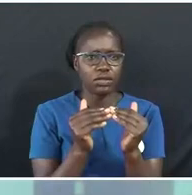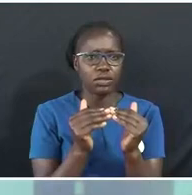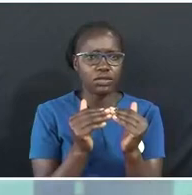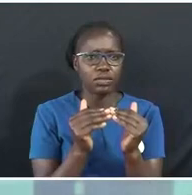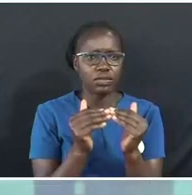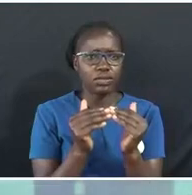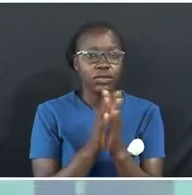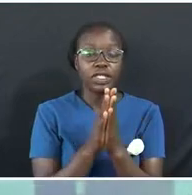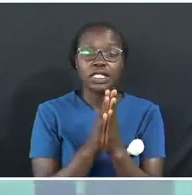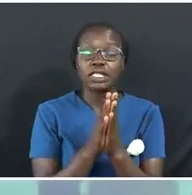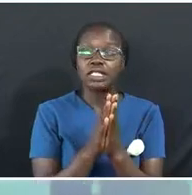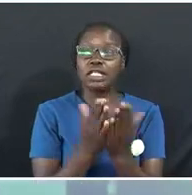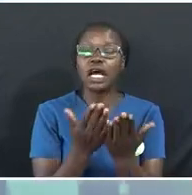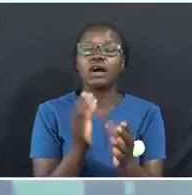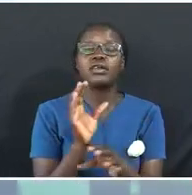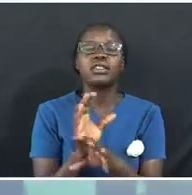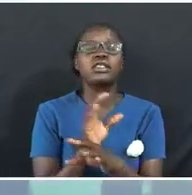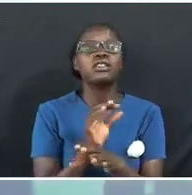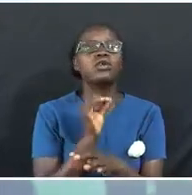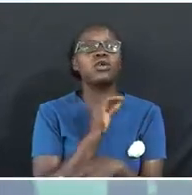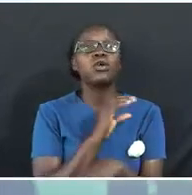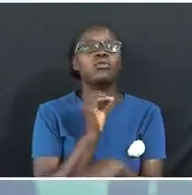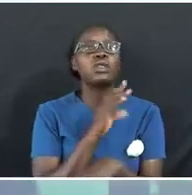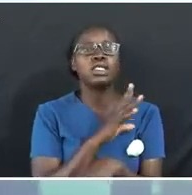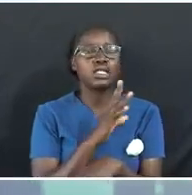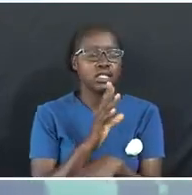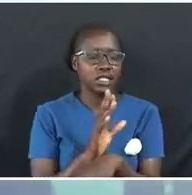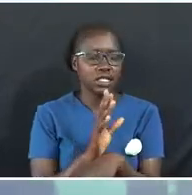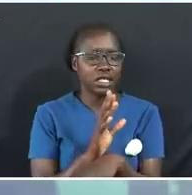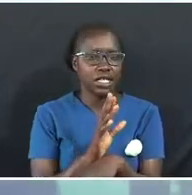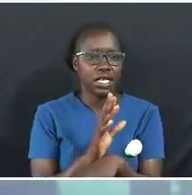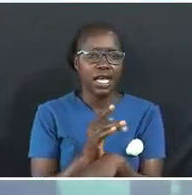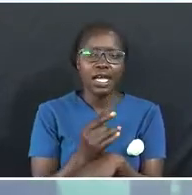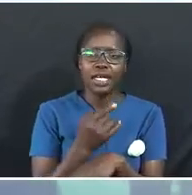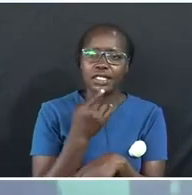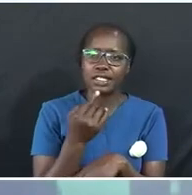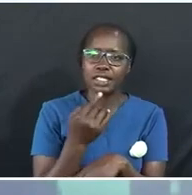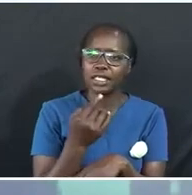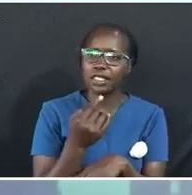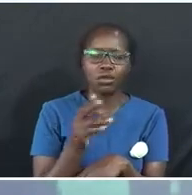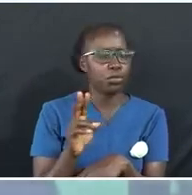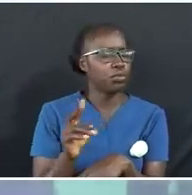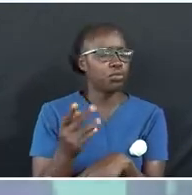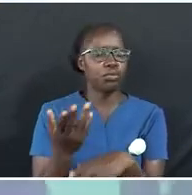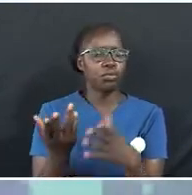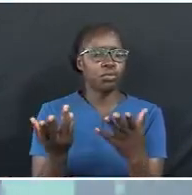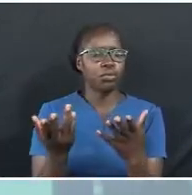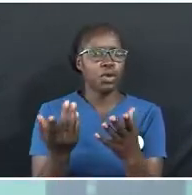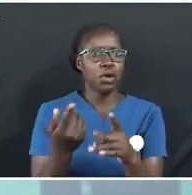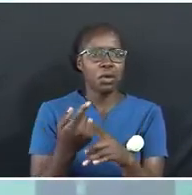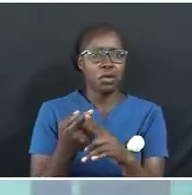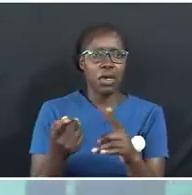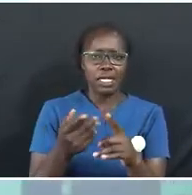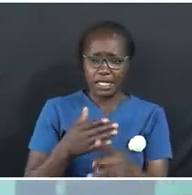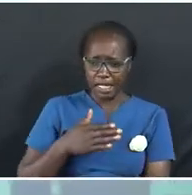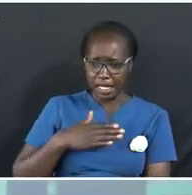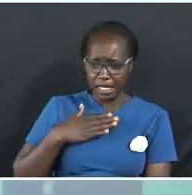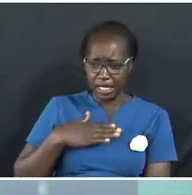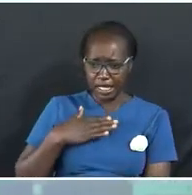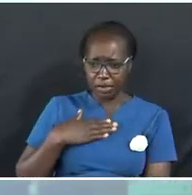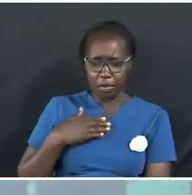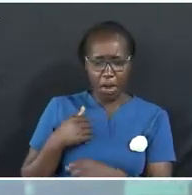And now they started complaining. And they said, no, it's not fair. But the owner said, it is my